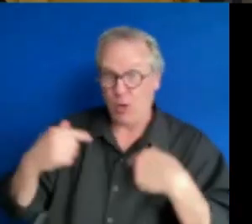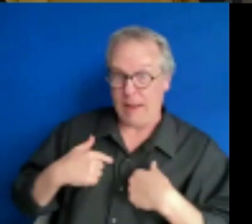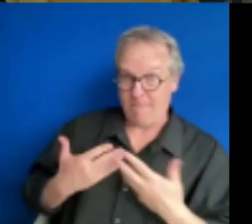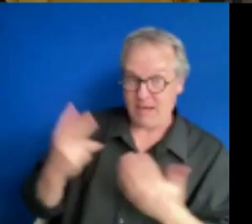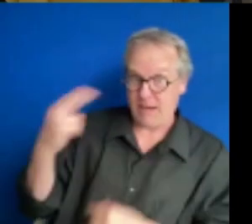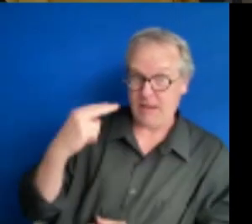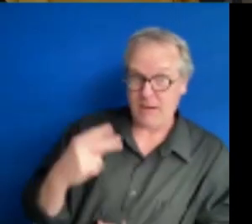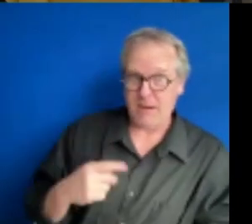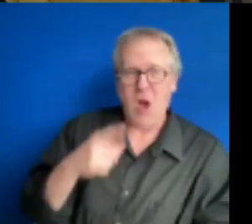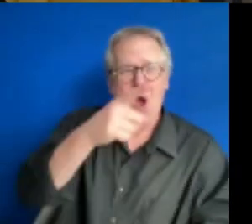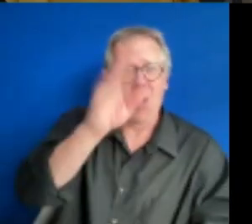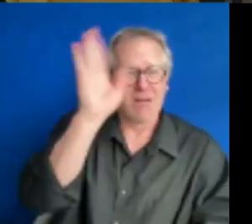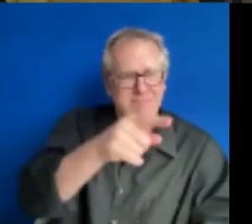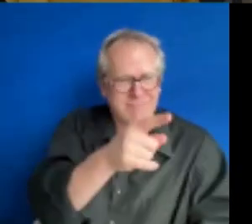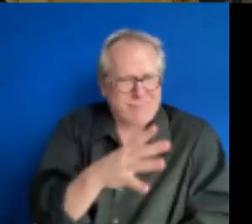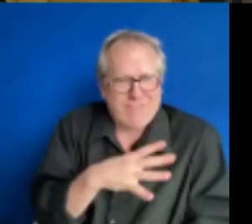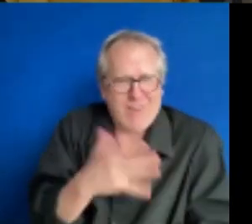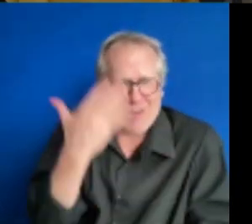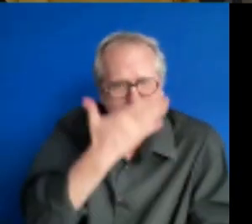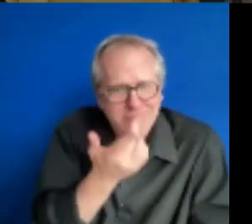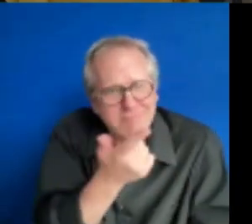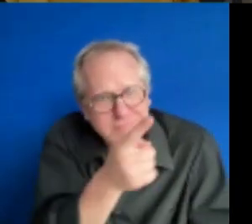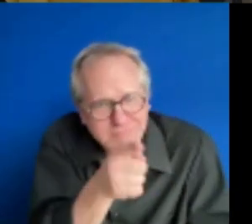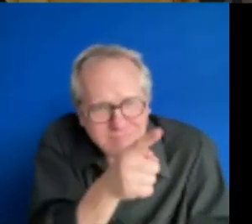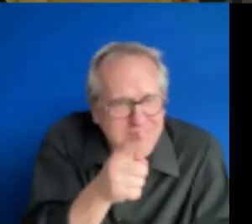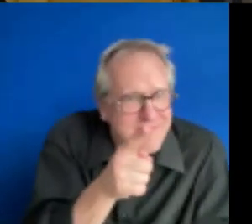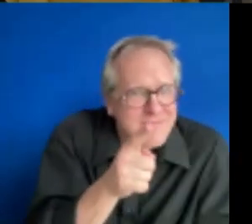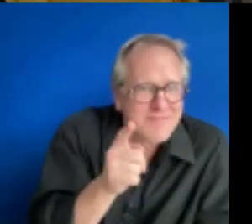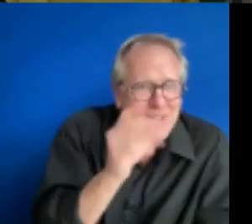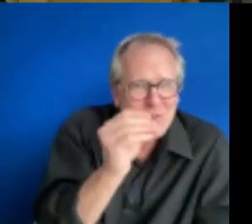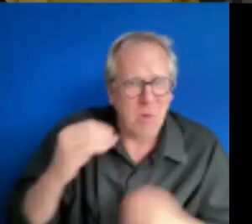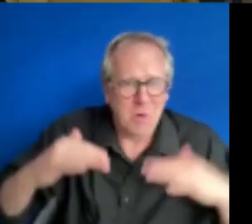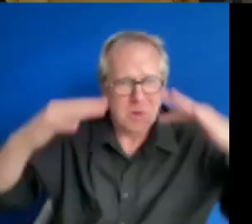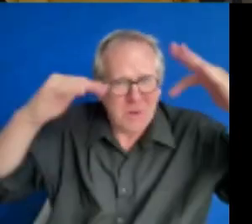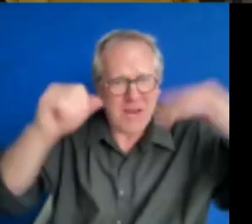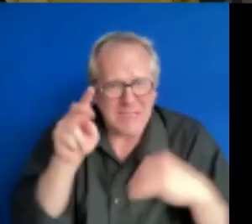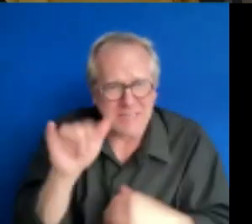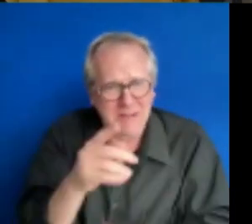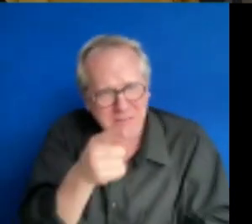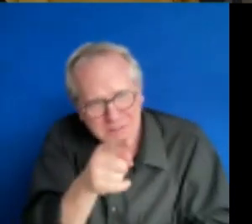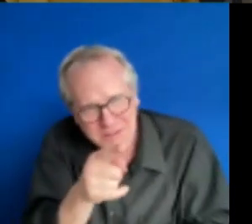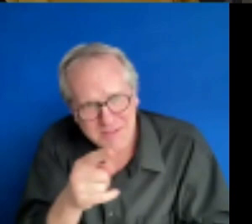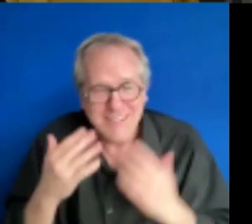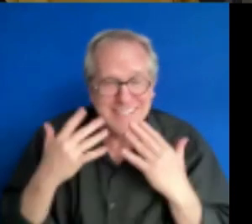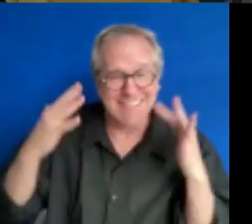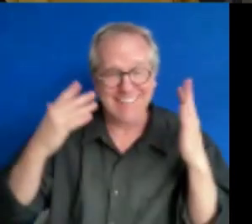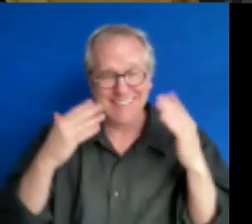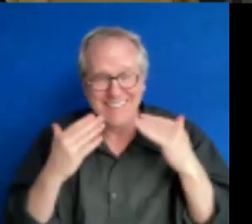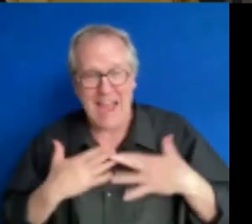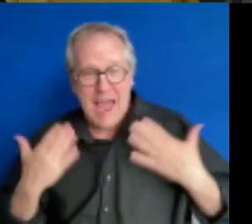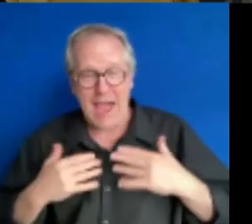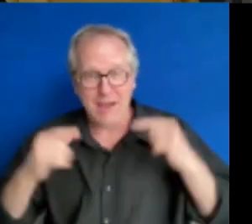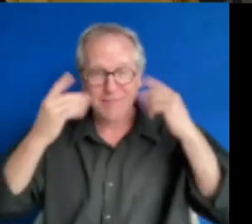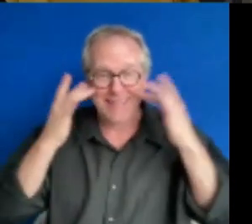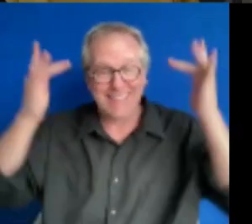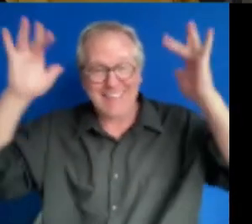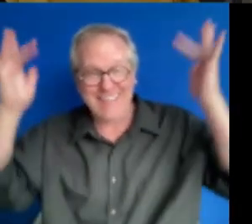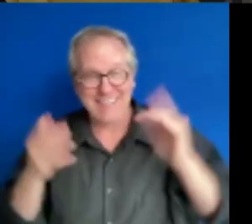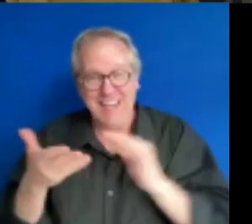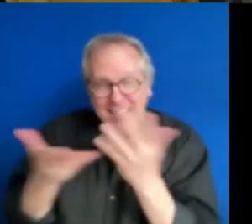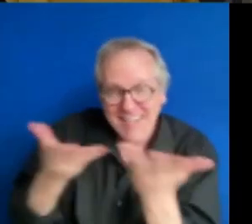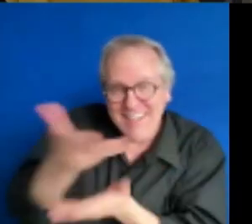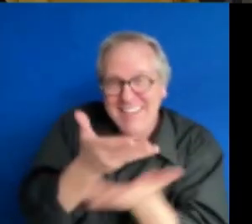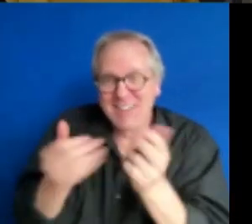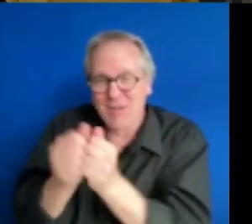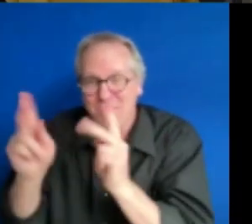they're like, oh, she's fine. You know, she doesn't live with anxiety. She's bubbly and happy and engages with all